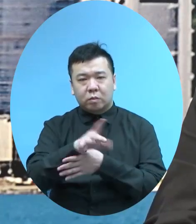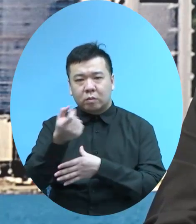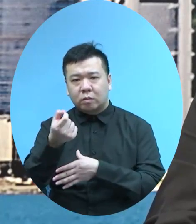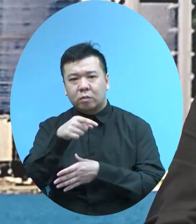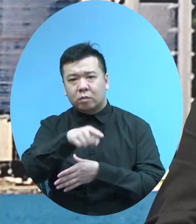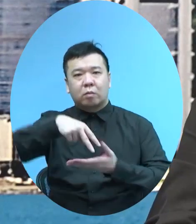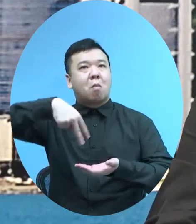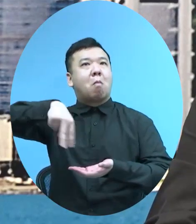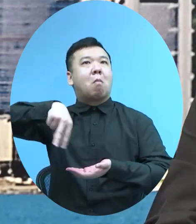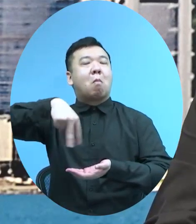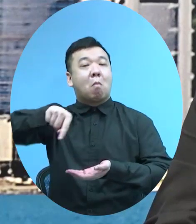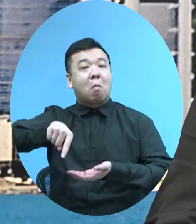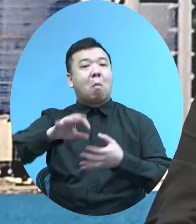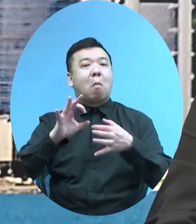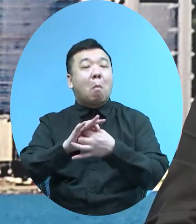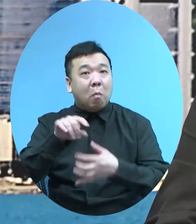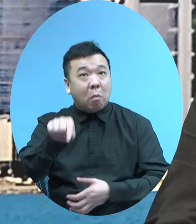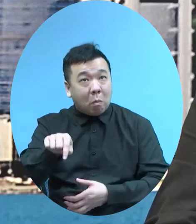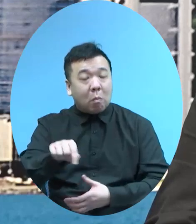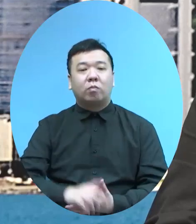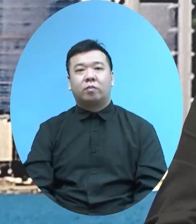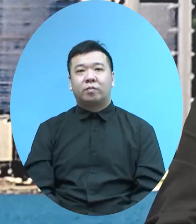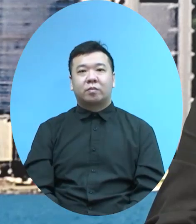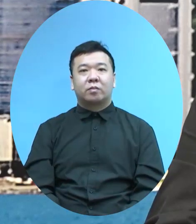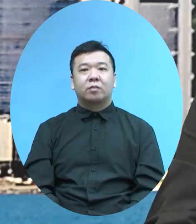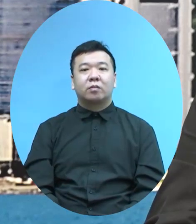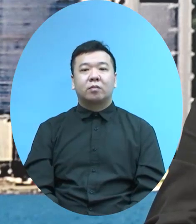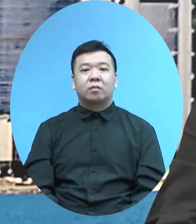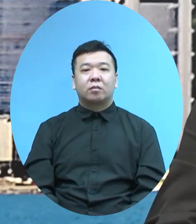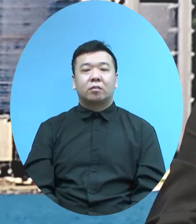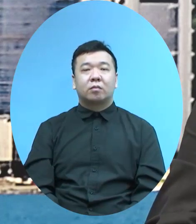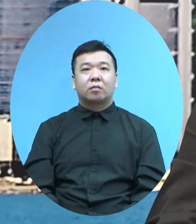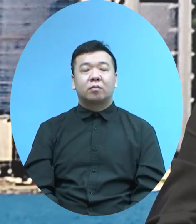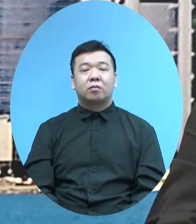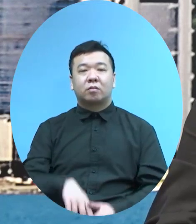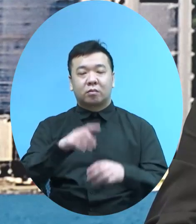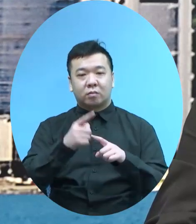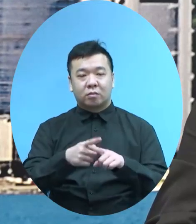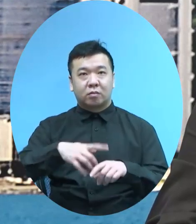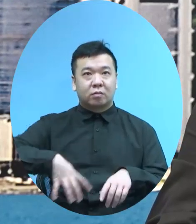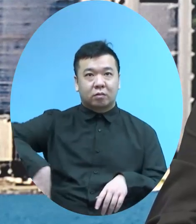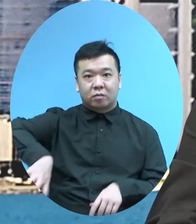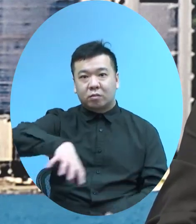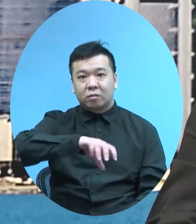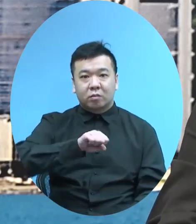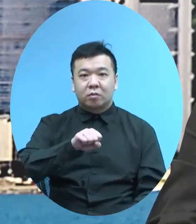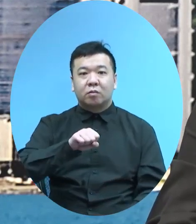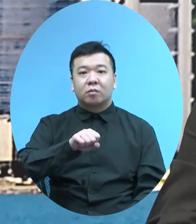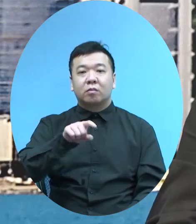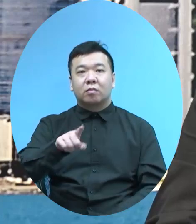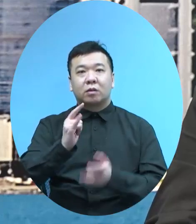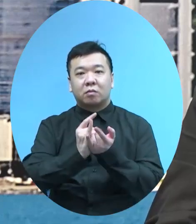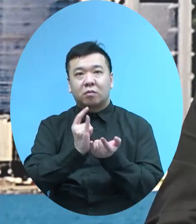So all the cases at present related to North Point are more or less related to either the temple